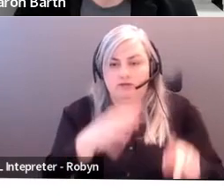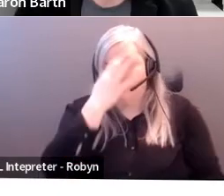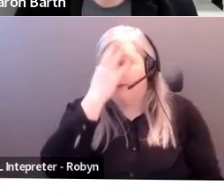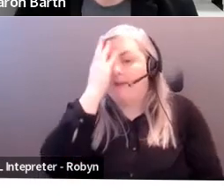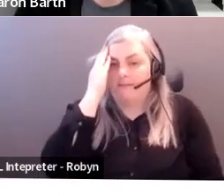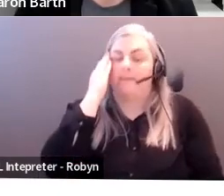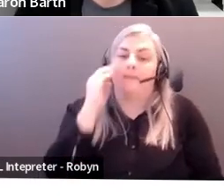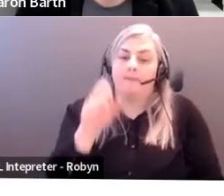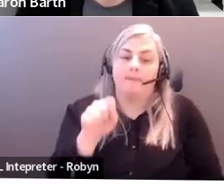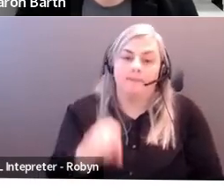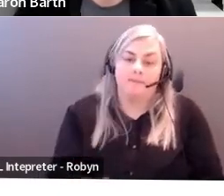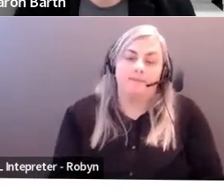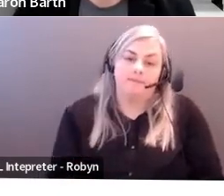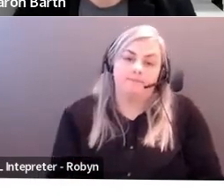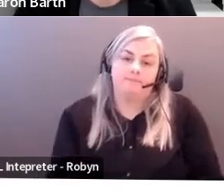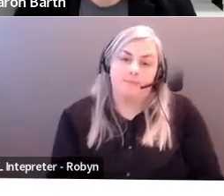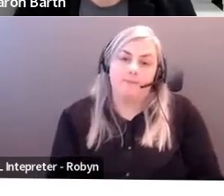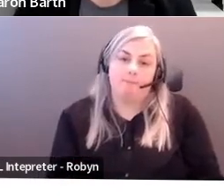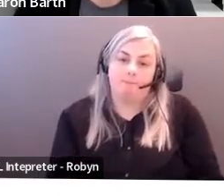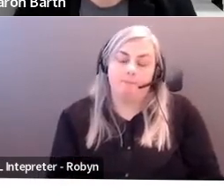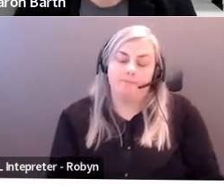Yeah, absolutely. I mean, I think